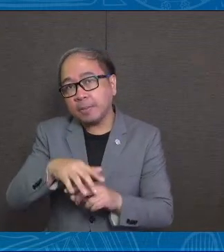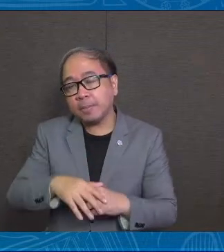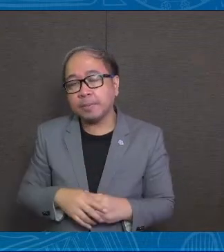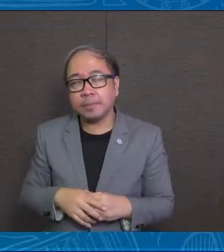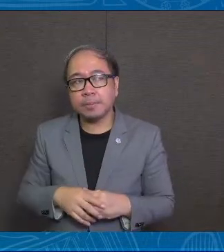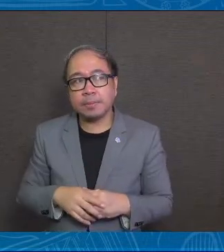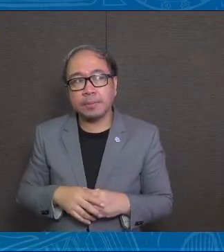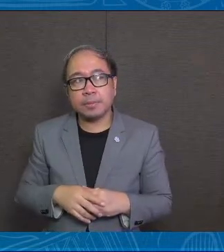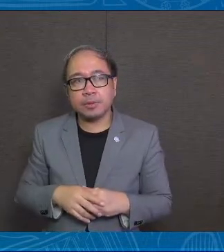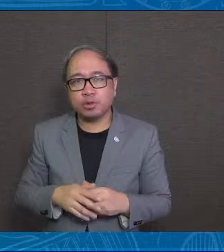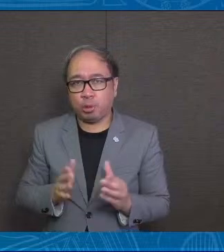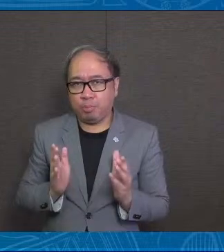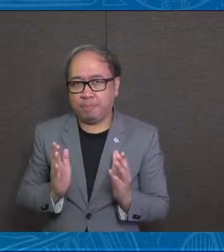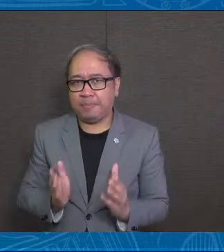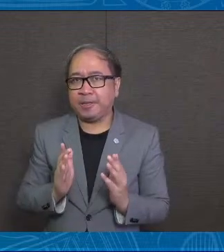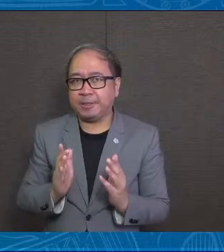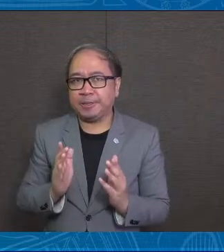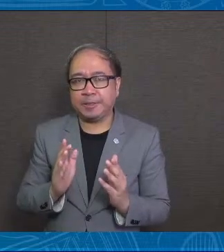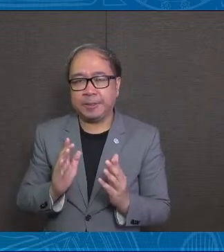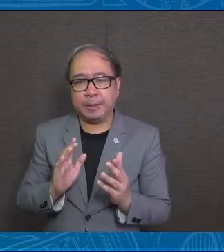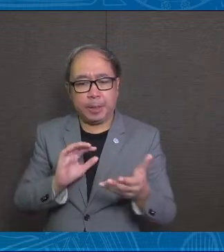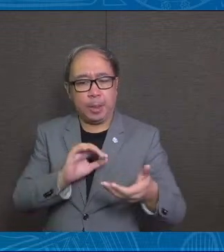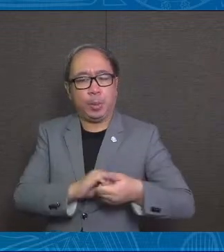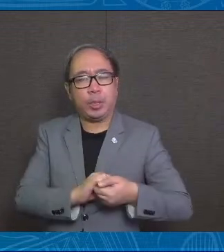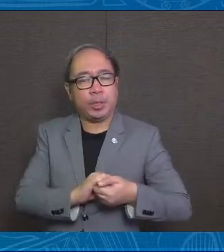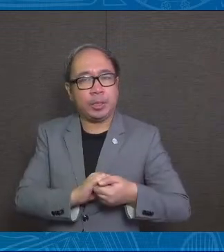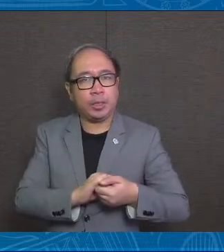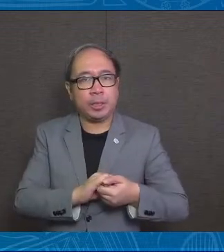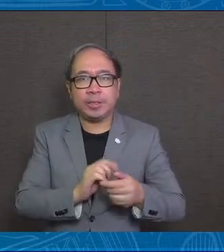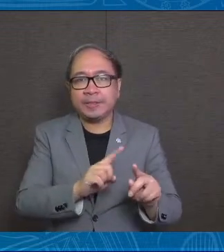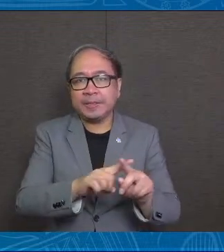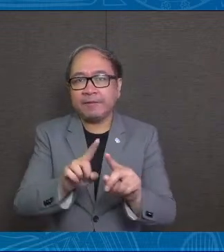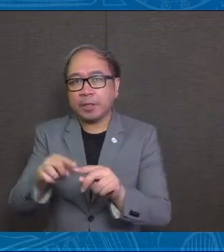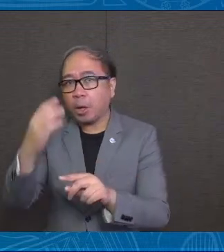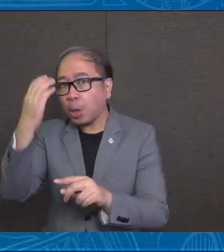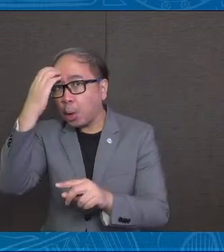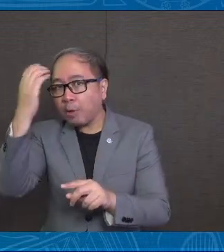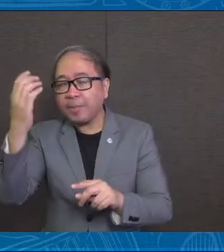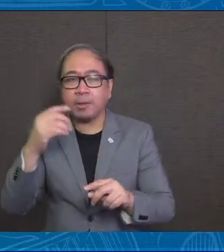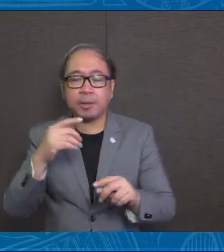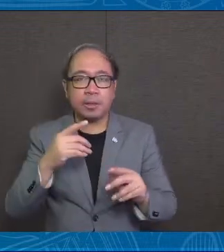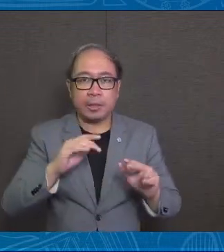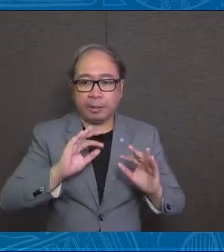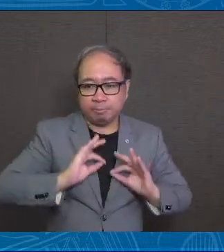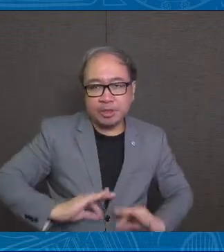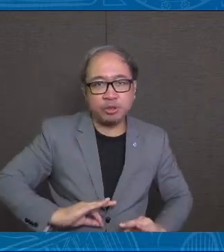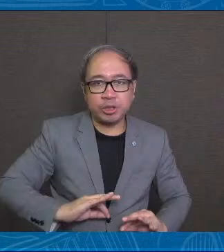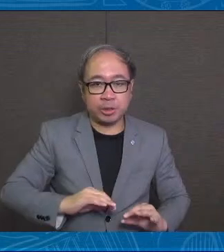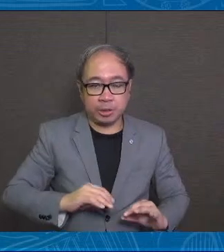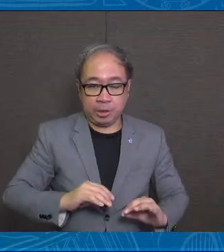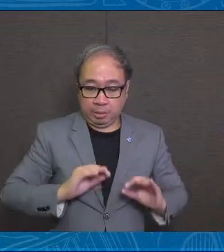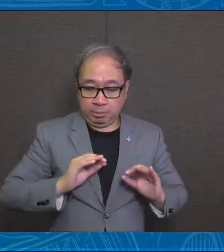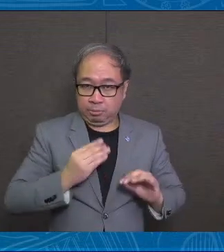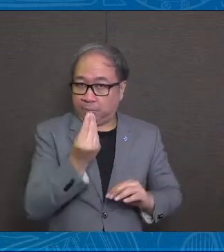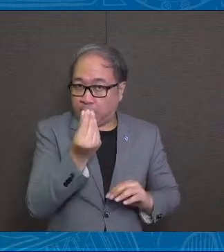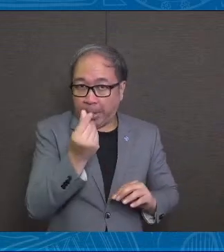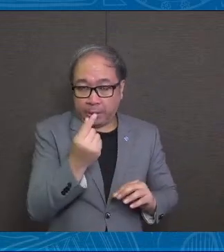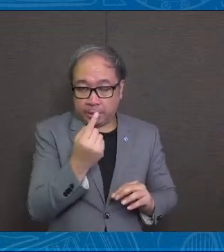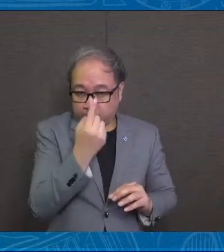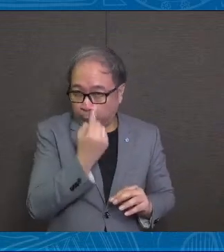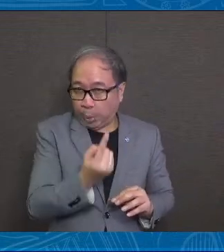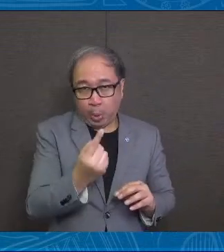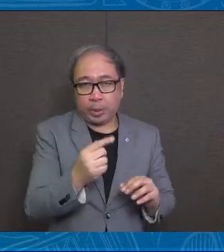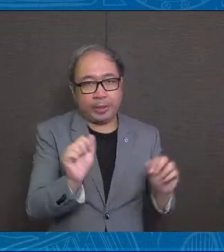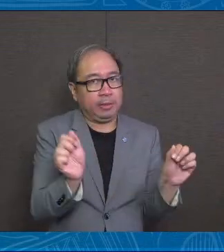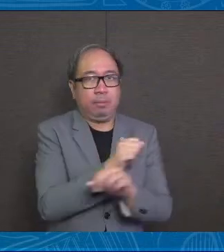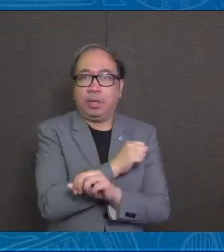work with line ministries. Ministry of Finance alone cannot solve the problem. We need to work with line ministries